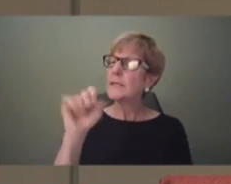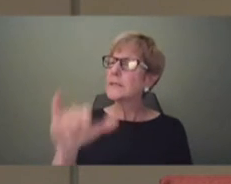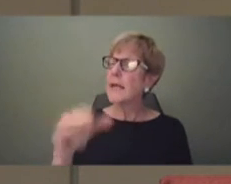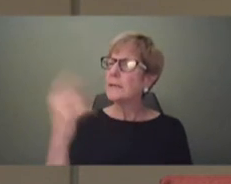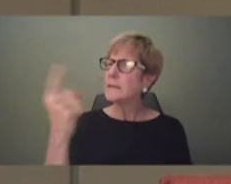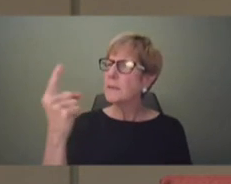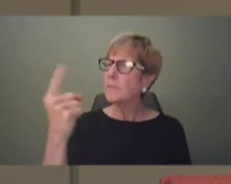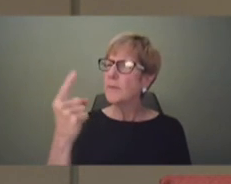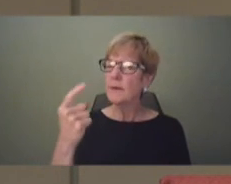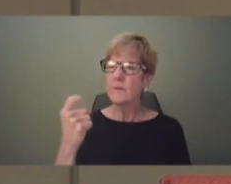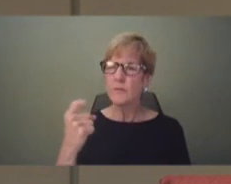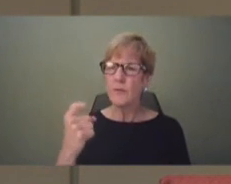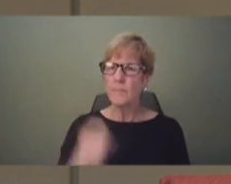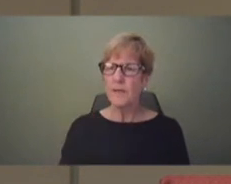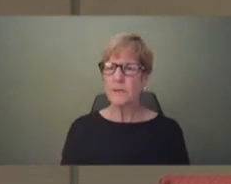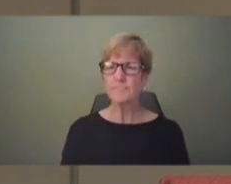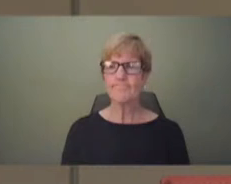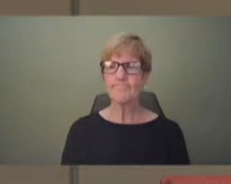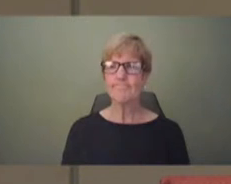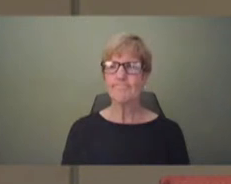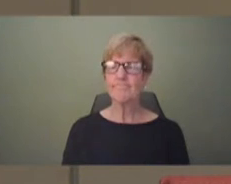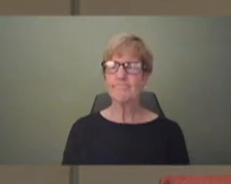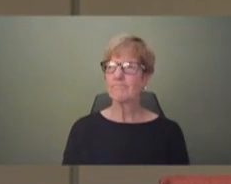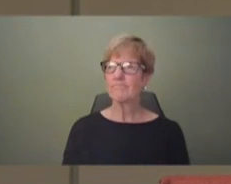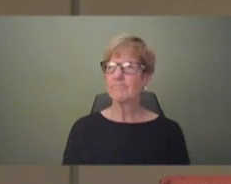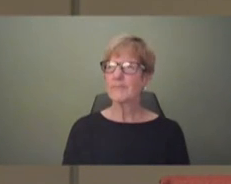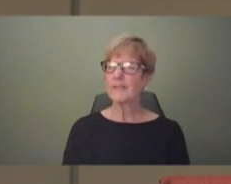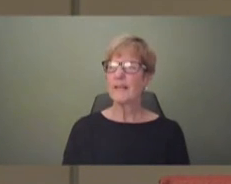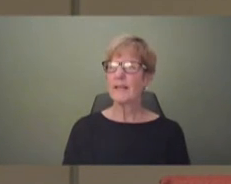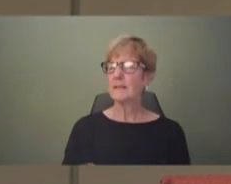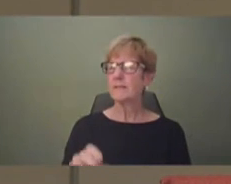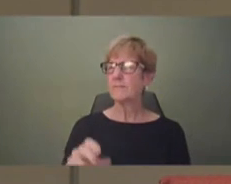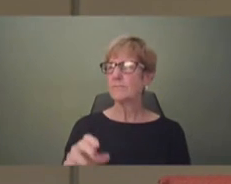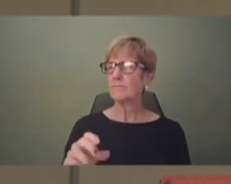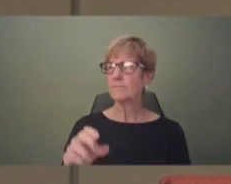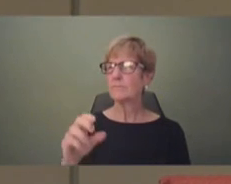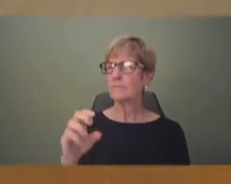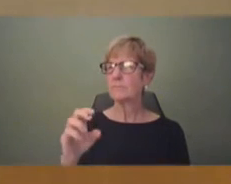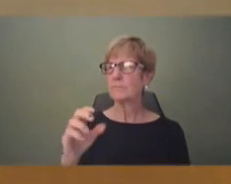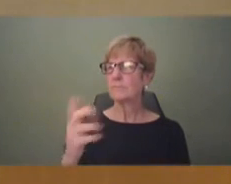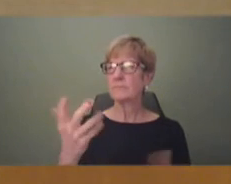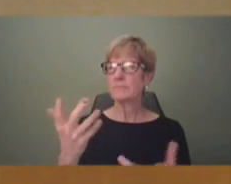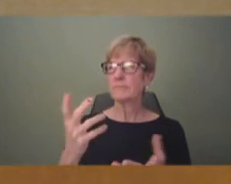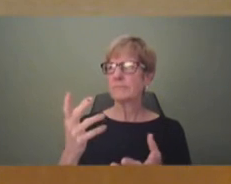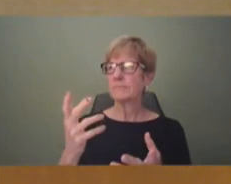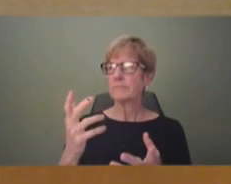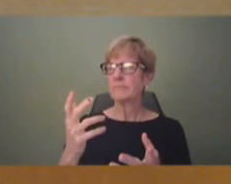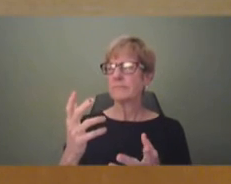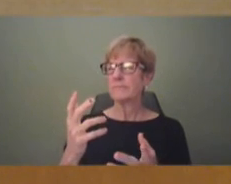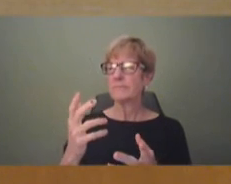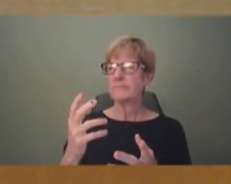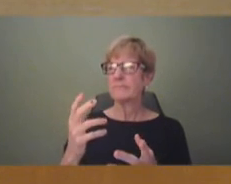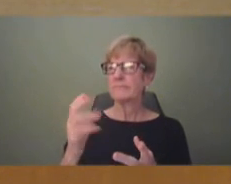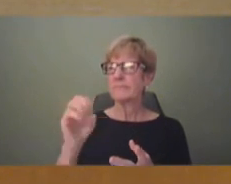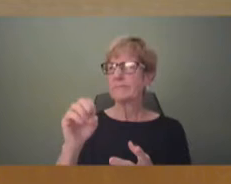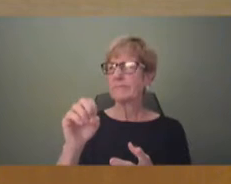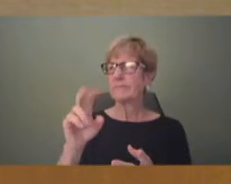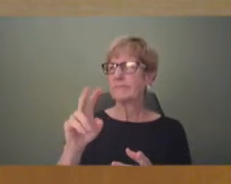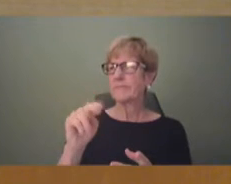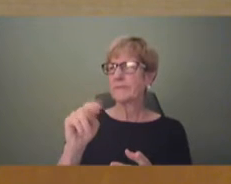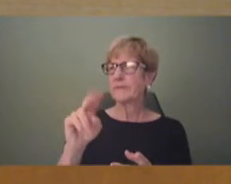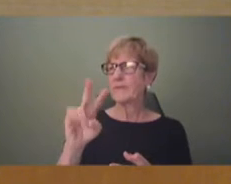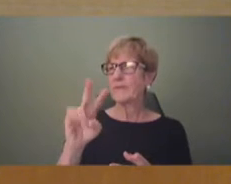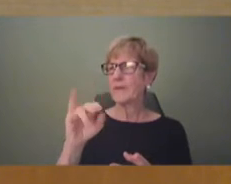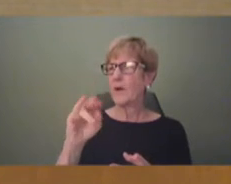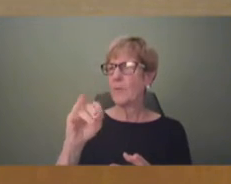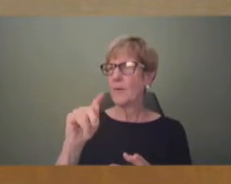a um environmental or Ed um yeah that's a that's a good question I don't know the answer to that